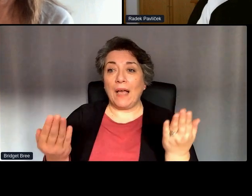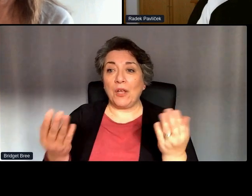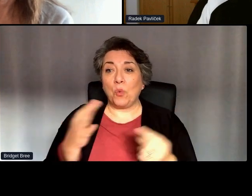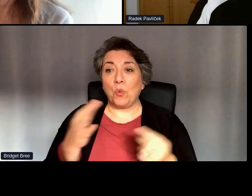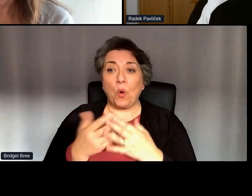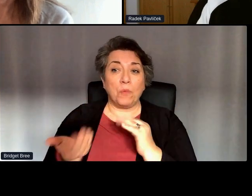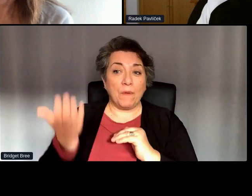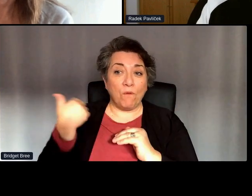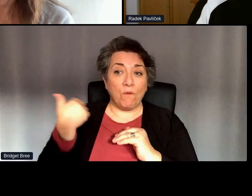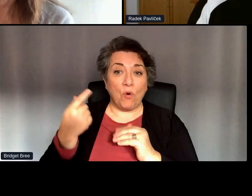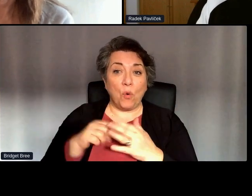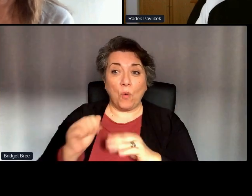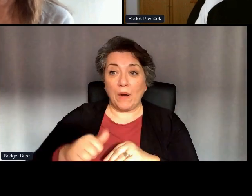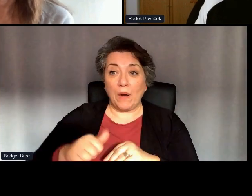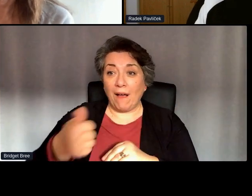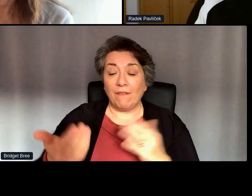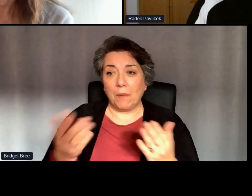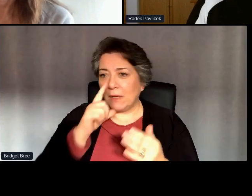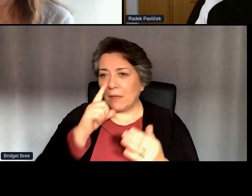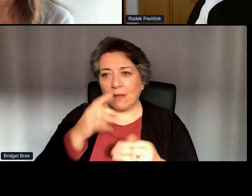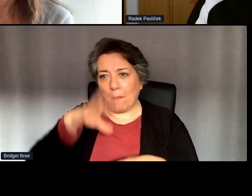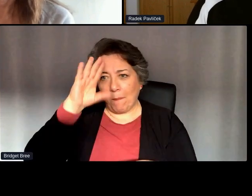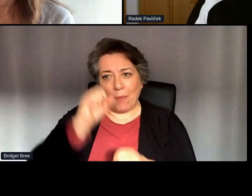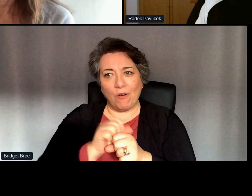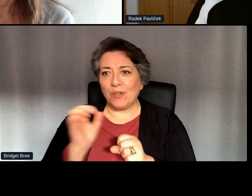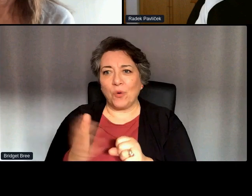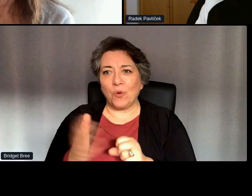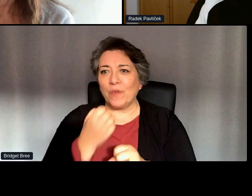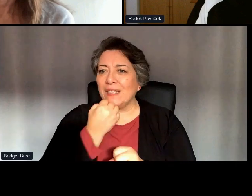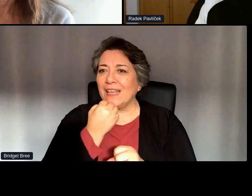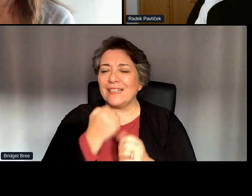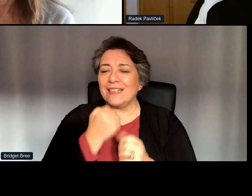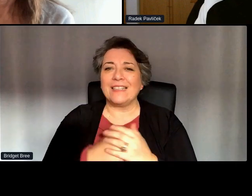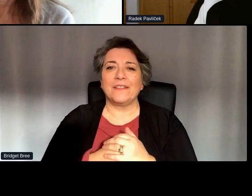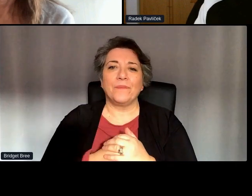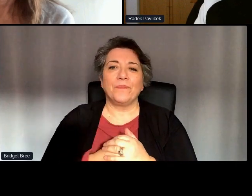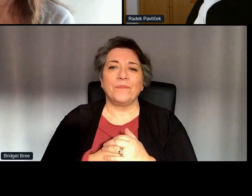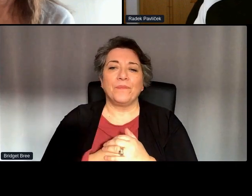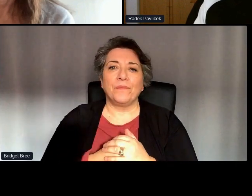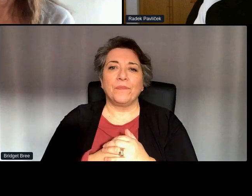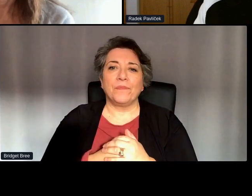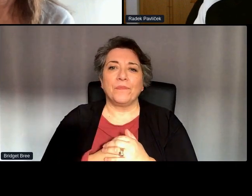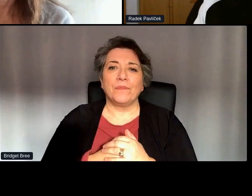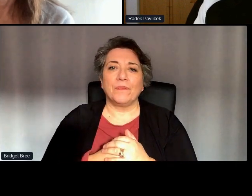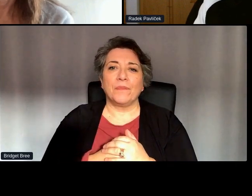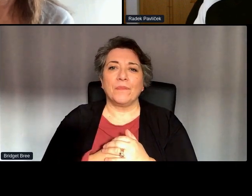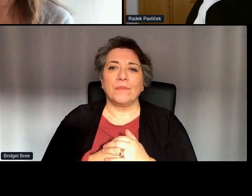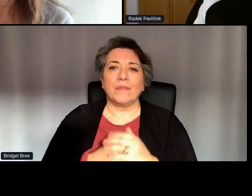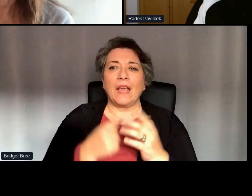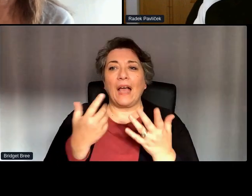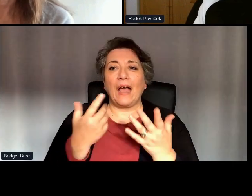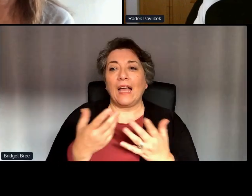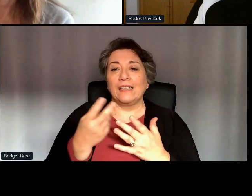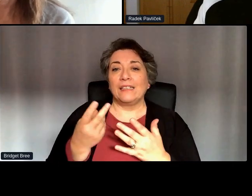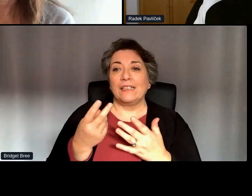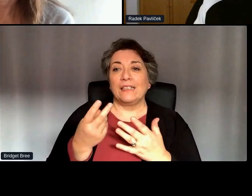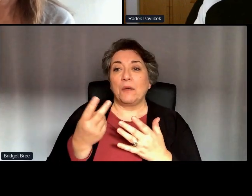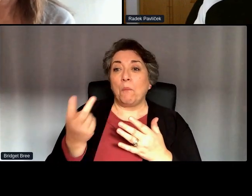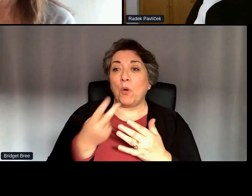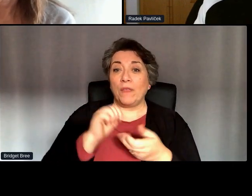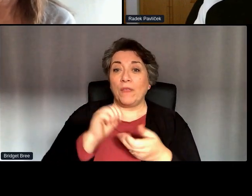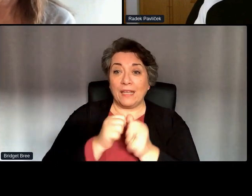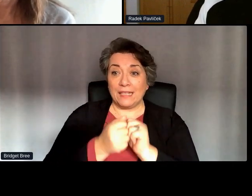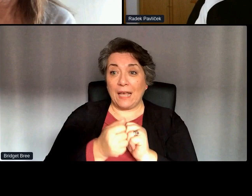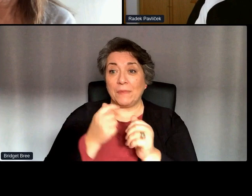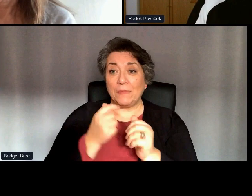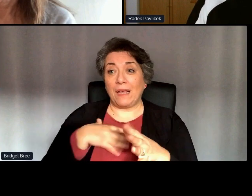cannot memorize all those dates. So, and I had above average in both exams. For